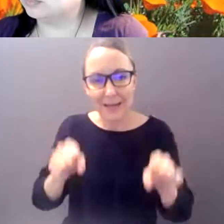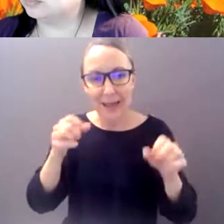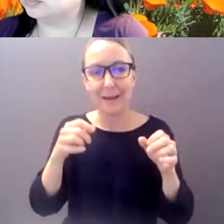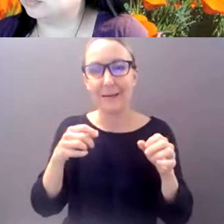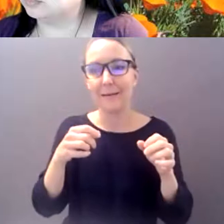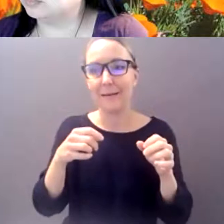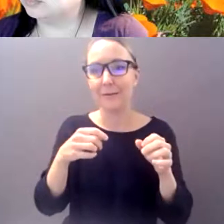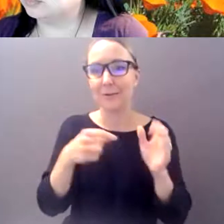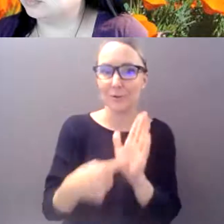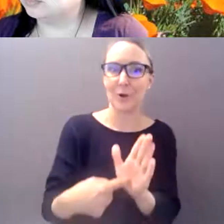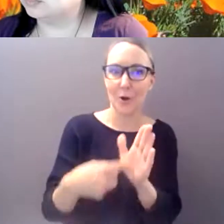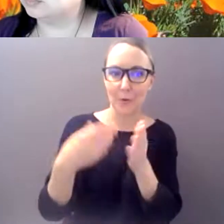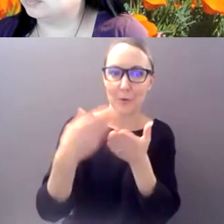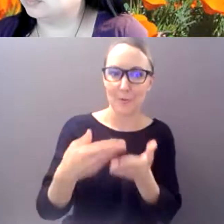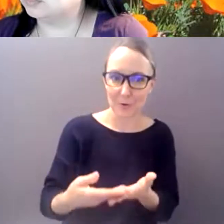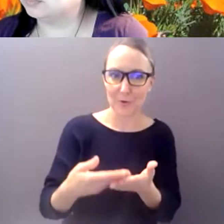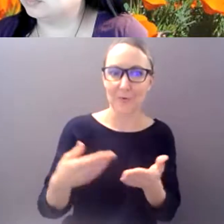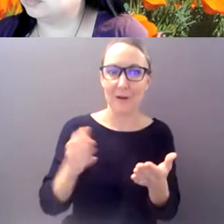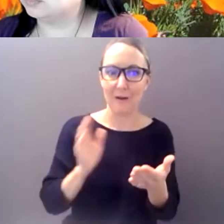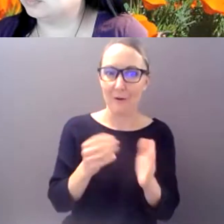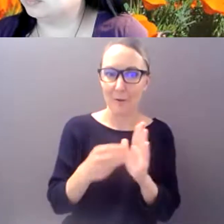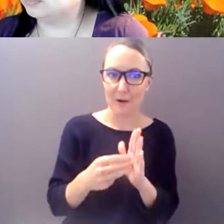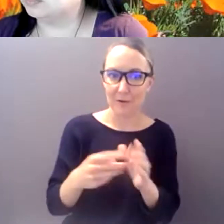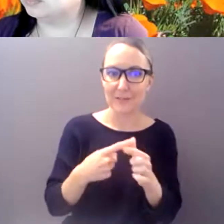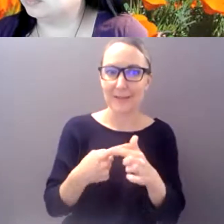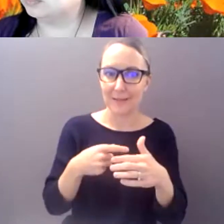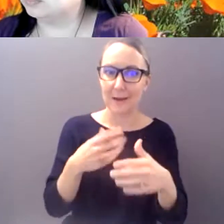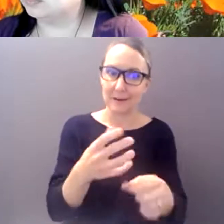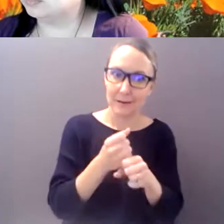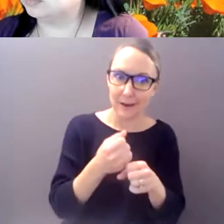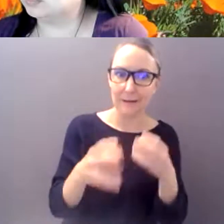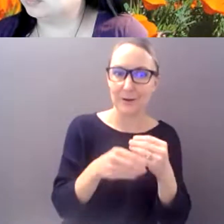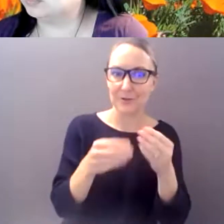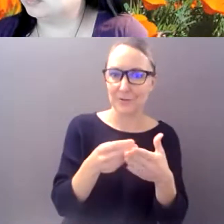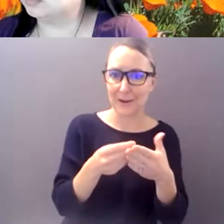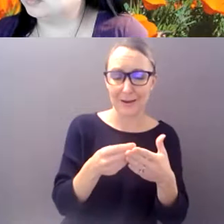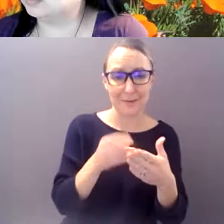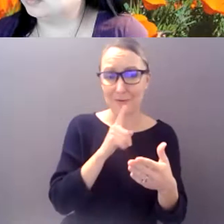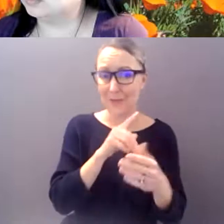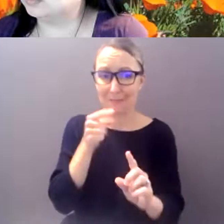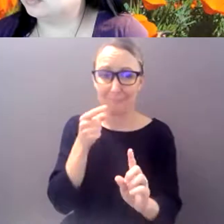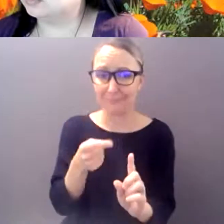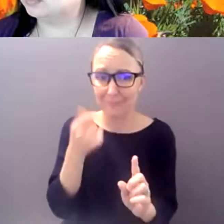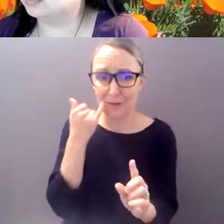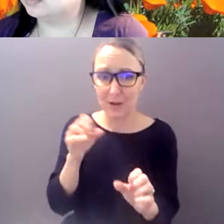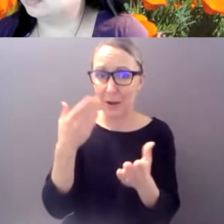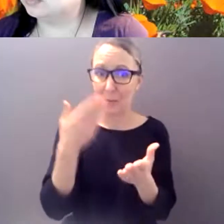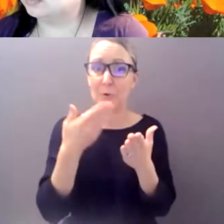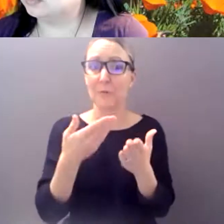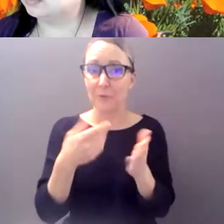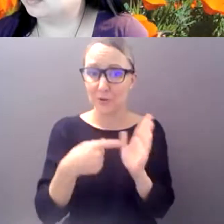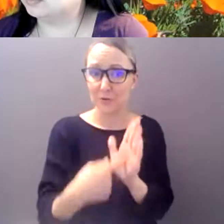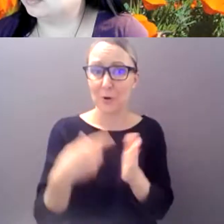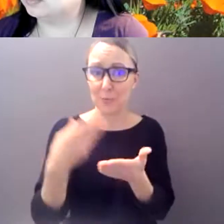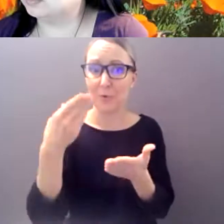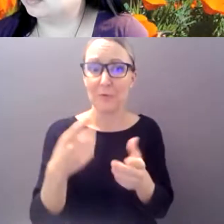our models and hopefully be able to access additional funding. I mean, at the end of the day, if we can prove it, we got a better